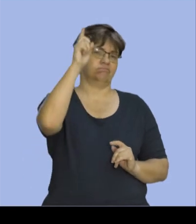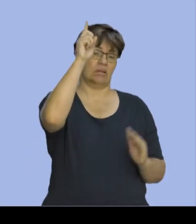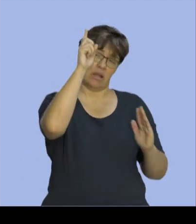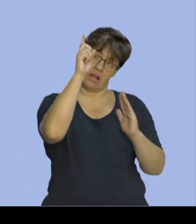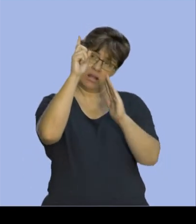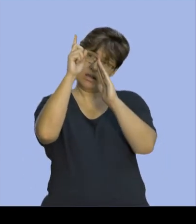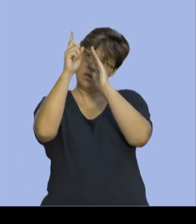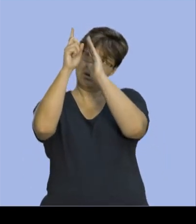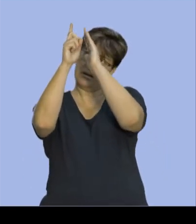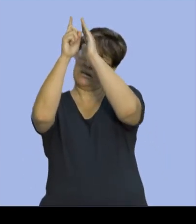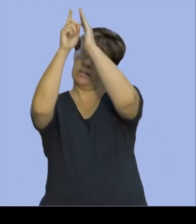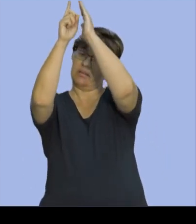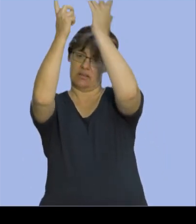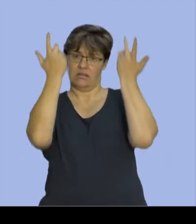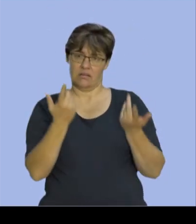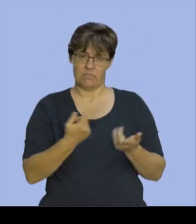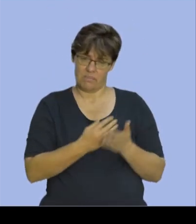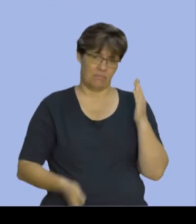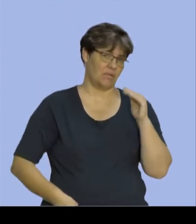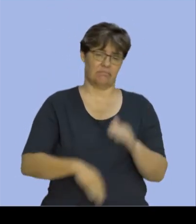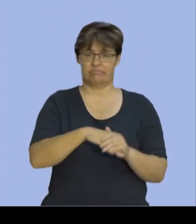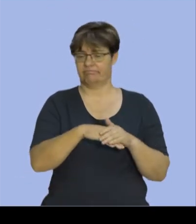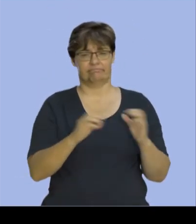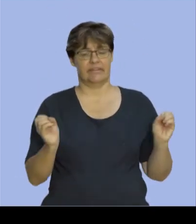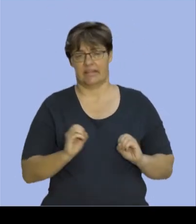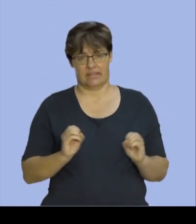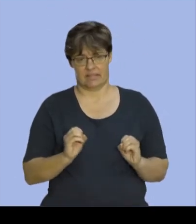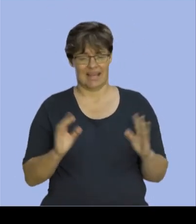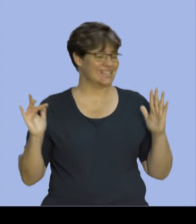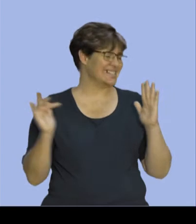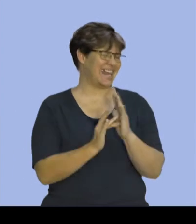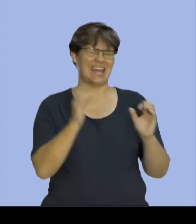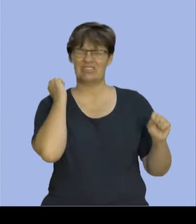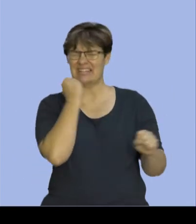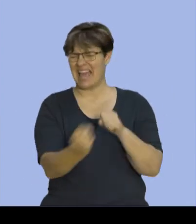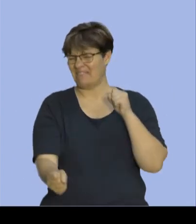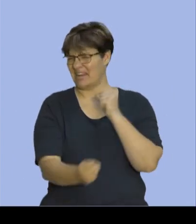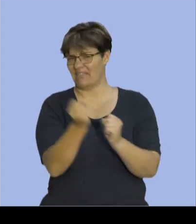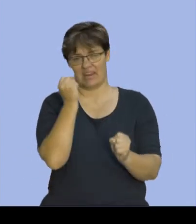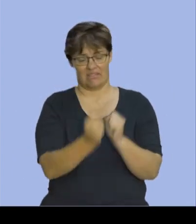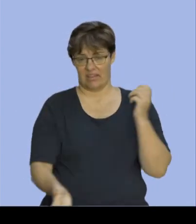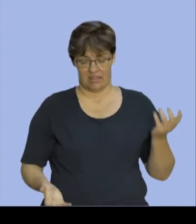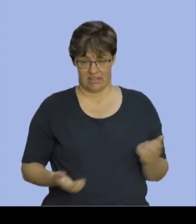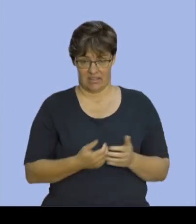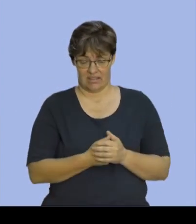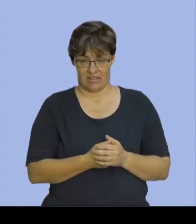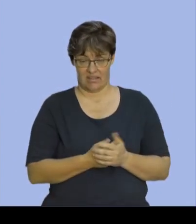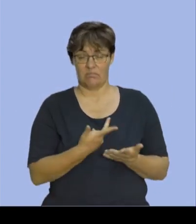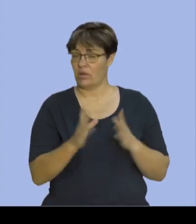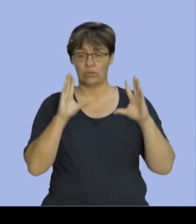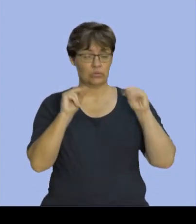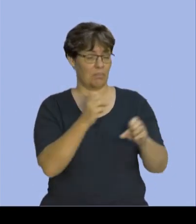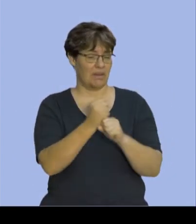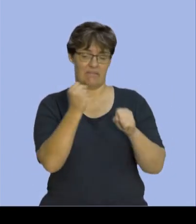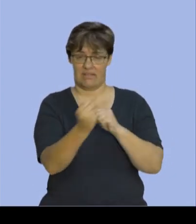is going to infinity. So to infinity, it means that it never ends. It is